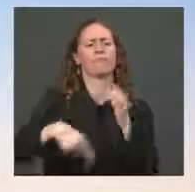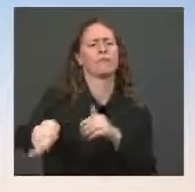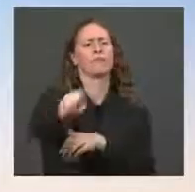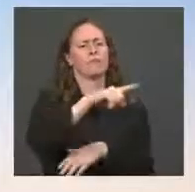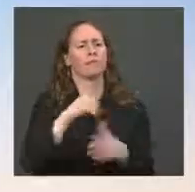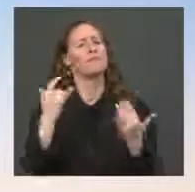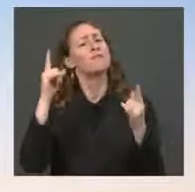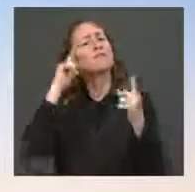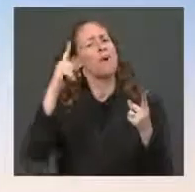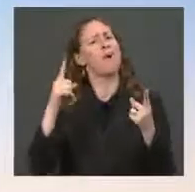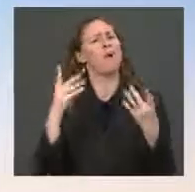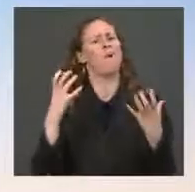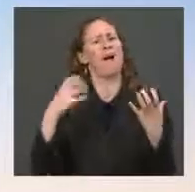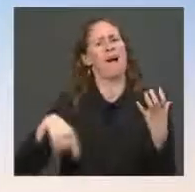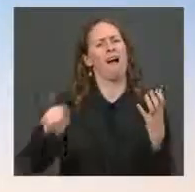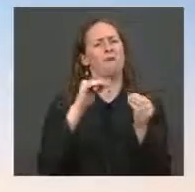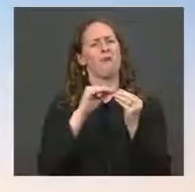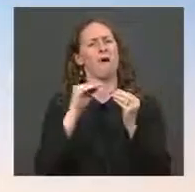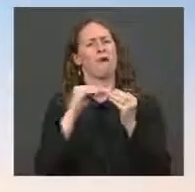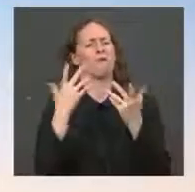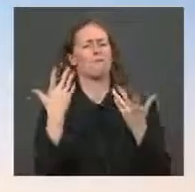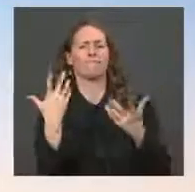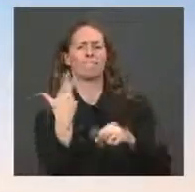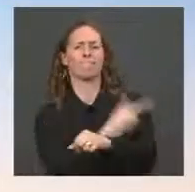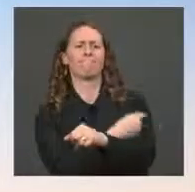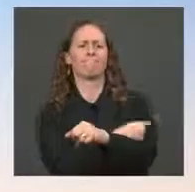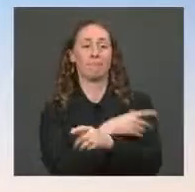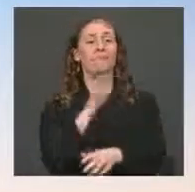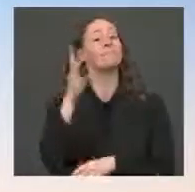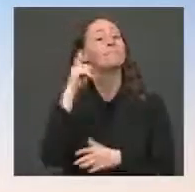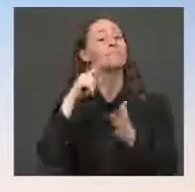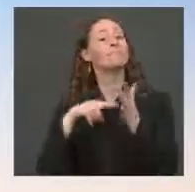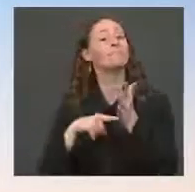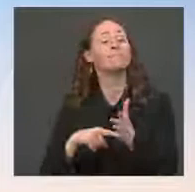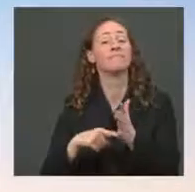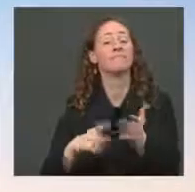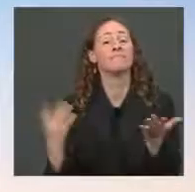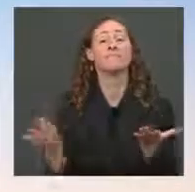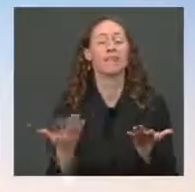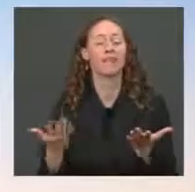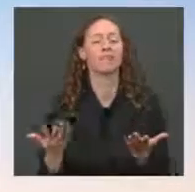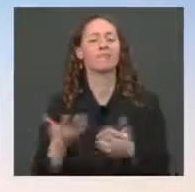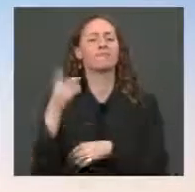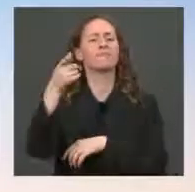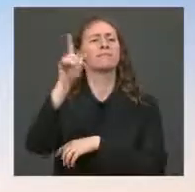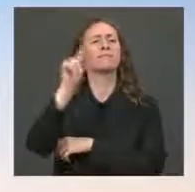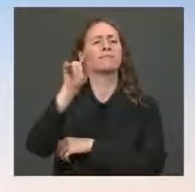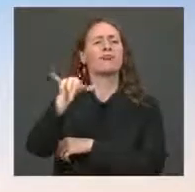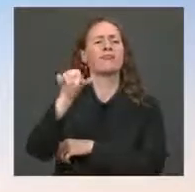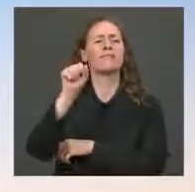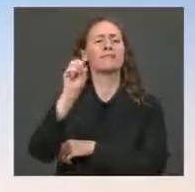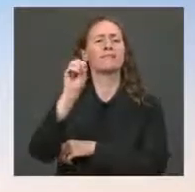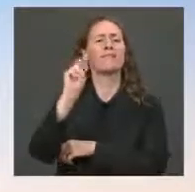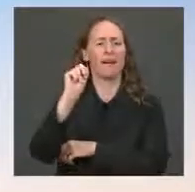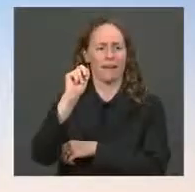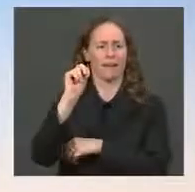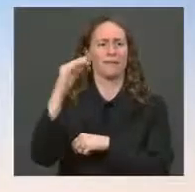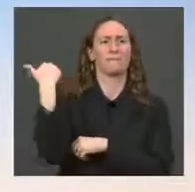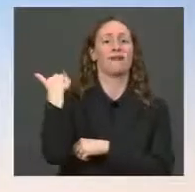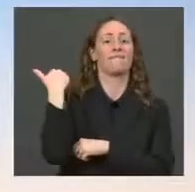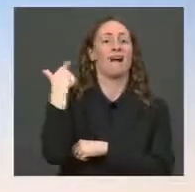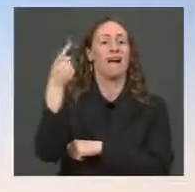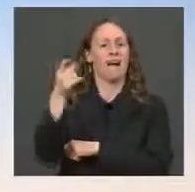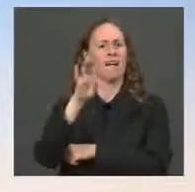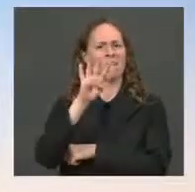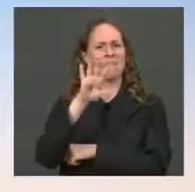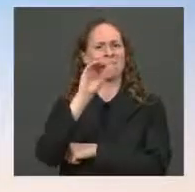few examples, when Tyson Foods announced its requirement, only 45% of its workforce had gotten a shot. In less than a month, it increased